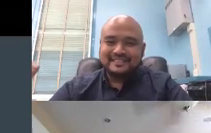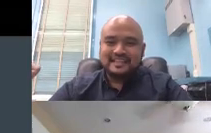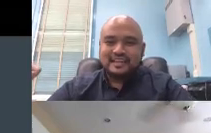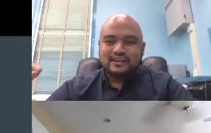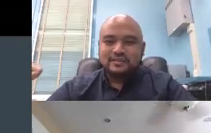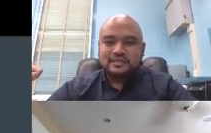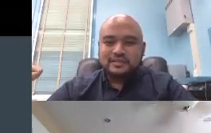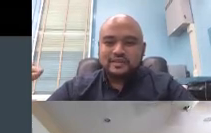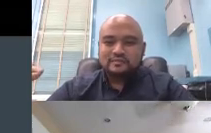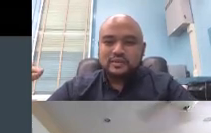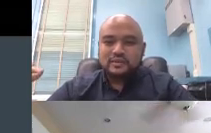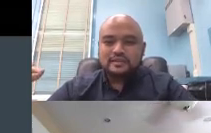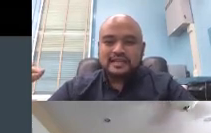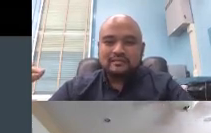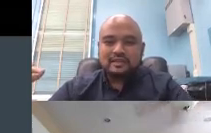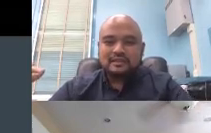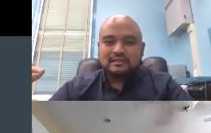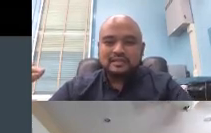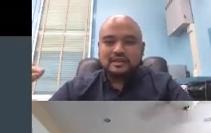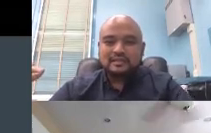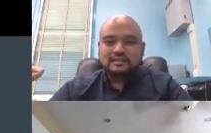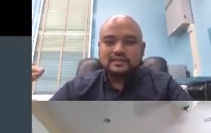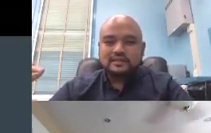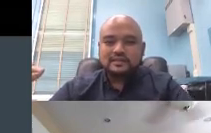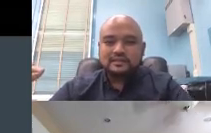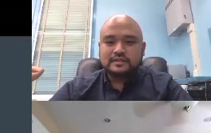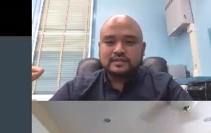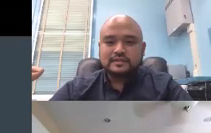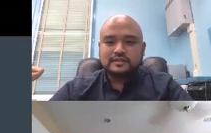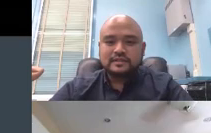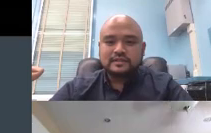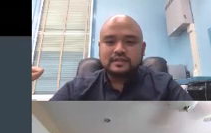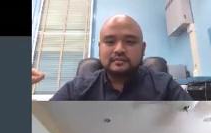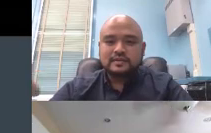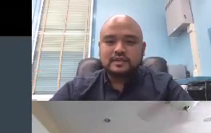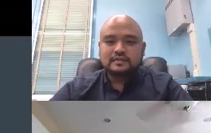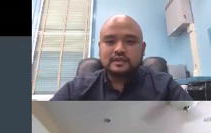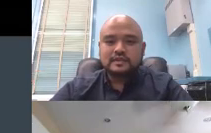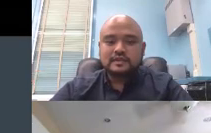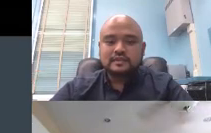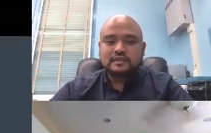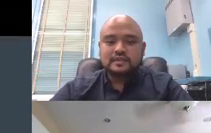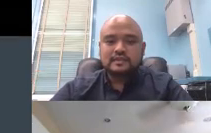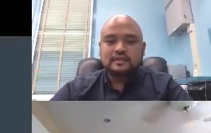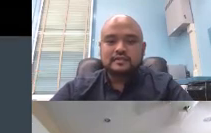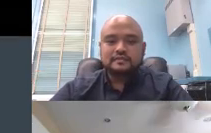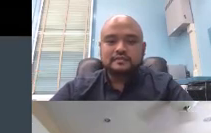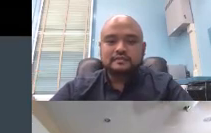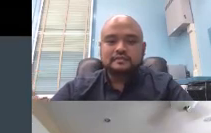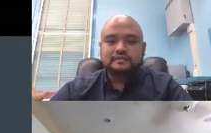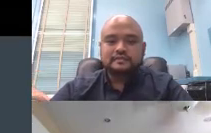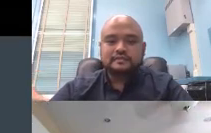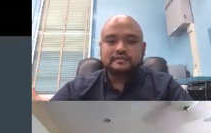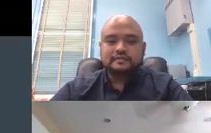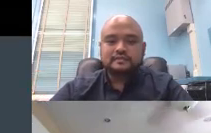we have taken a challenging situation and we have been communicating and working as a team in order to make